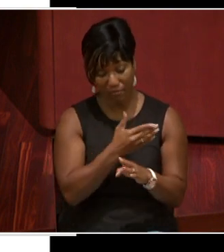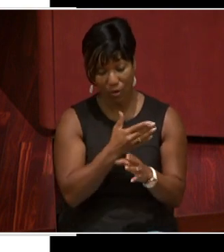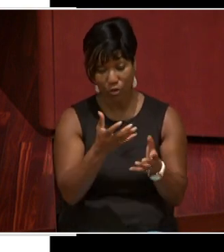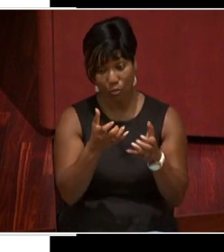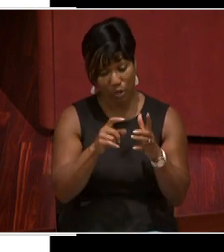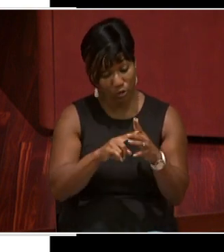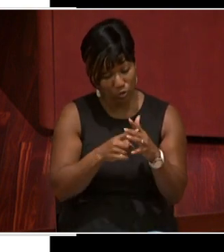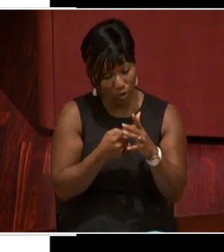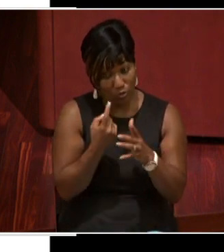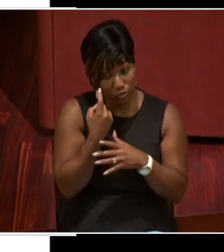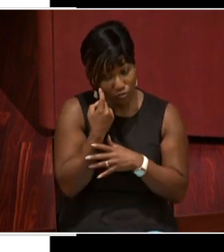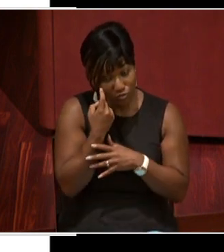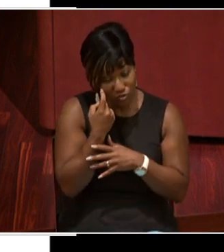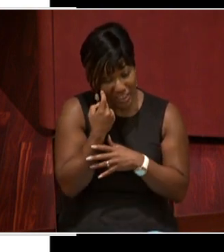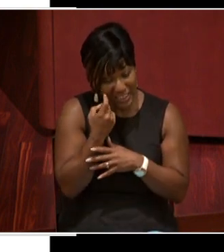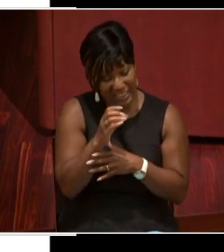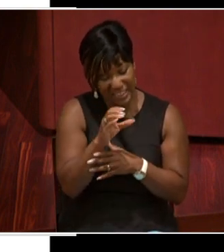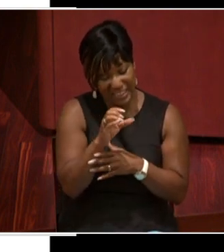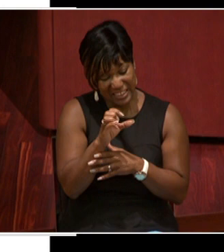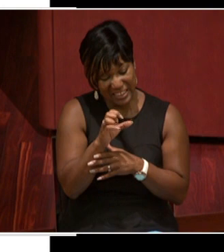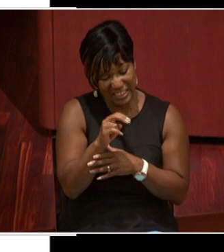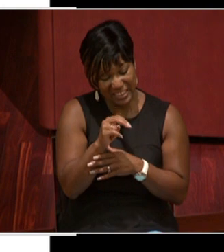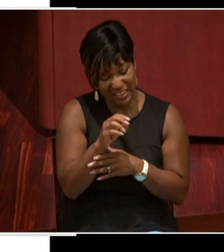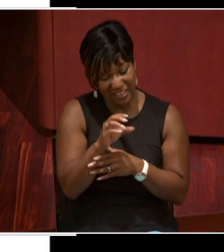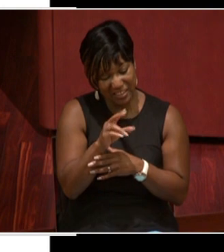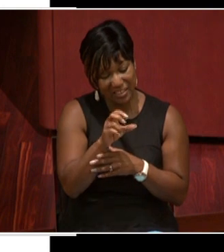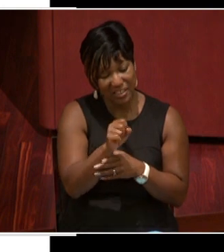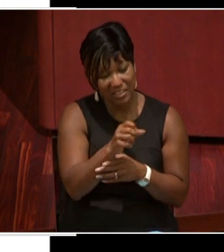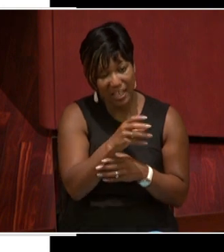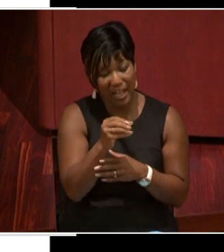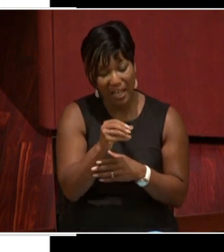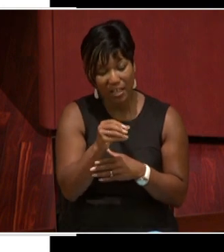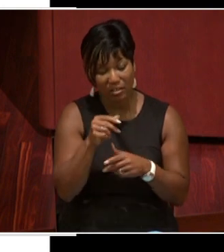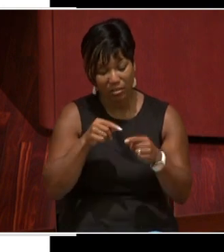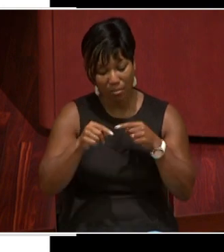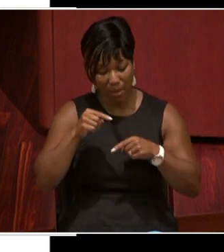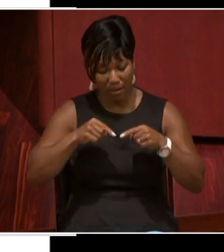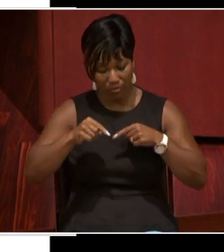start with the most recent census and work your way backward.